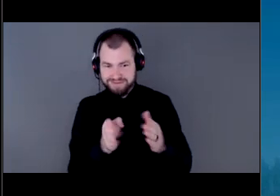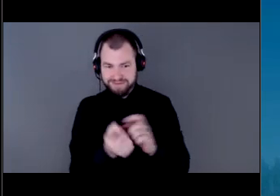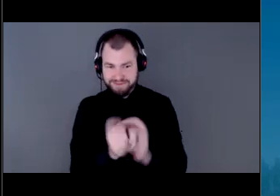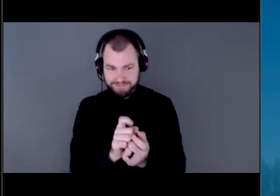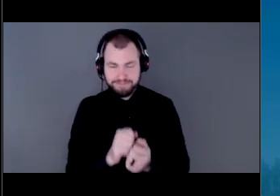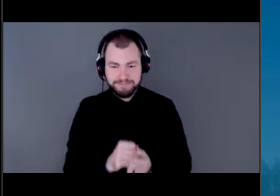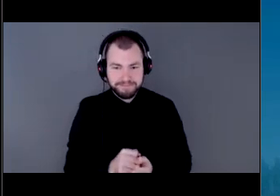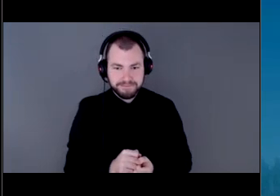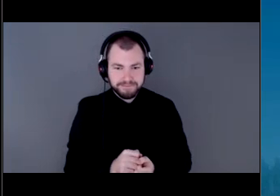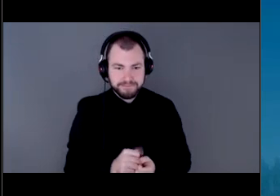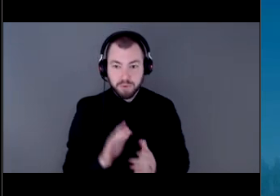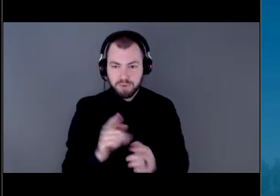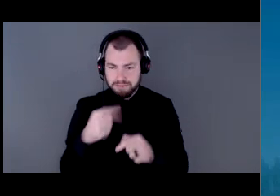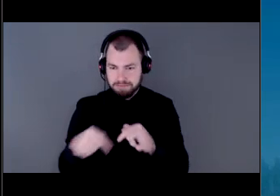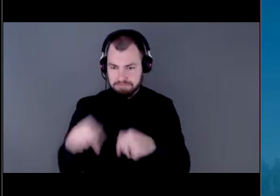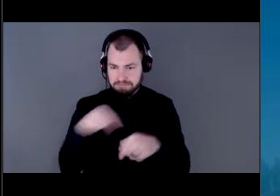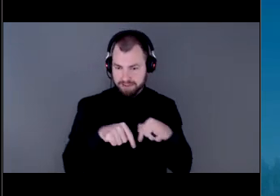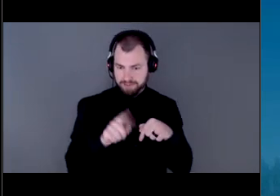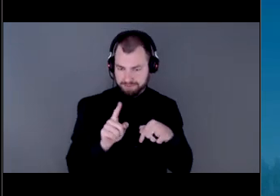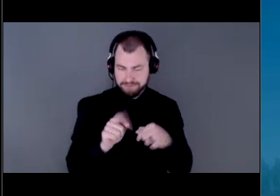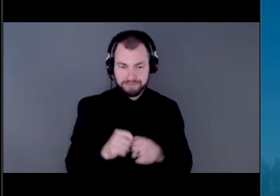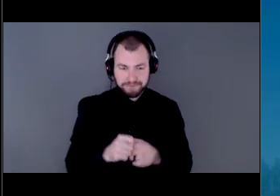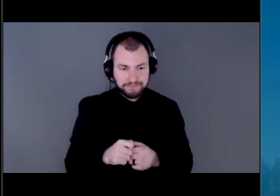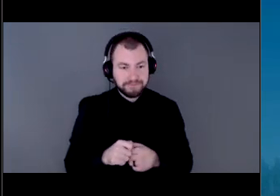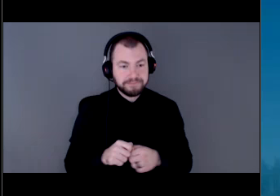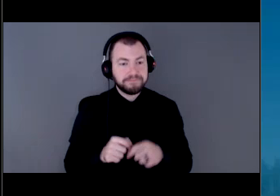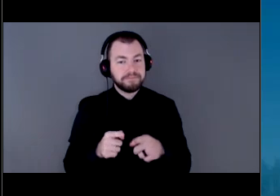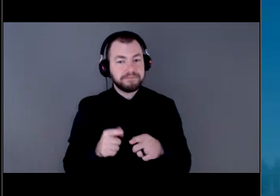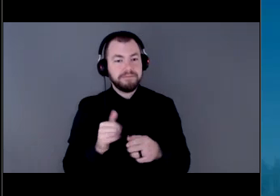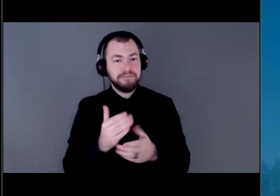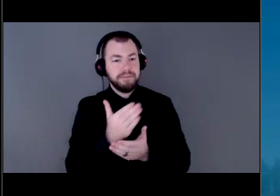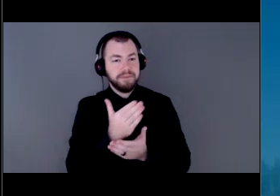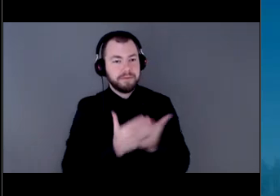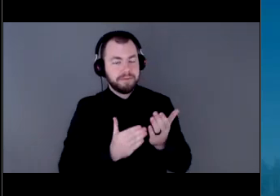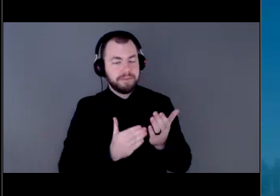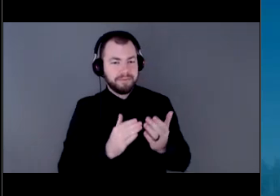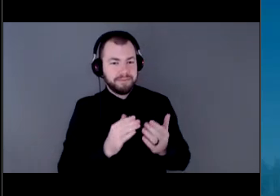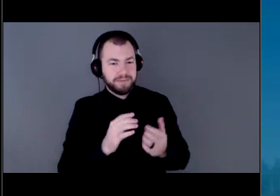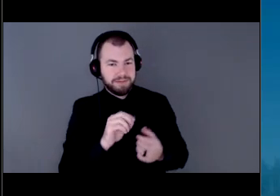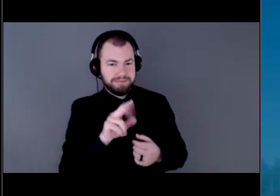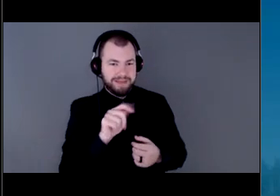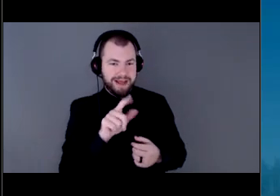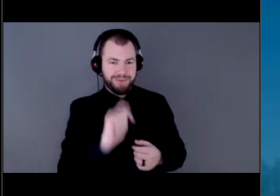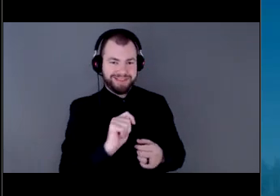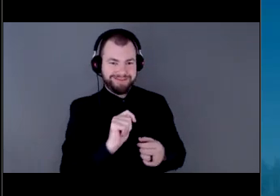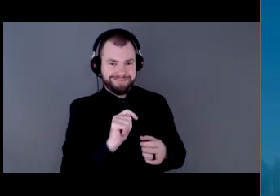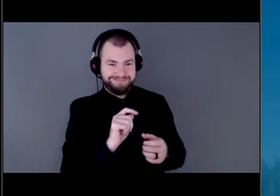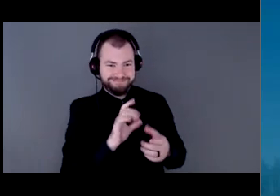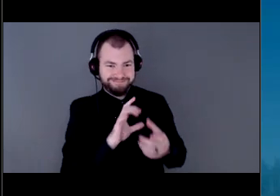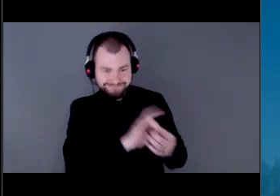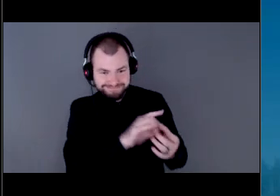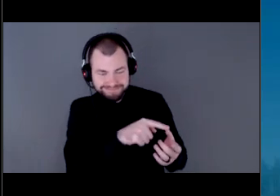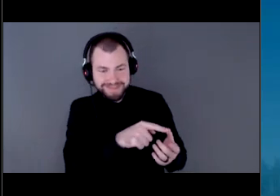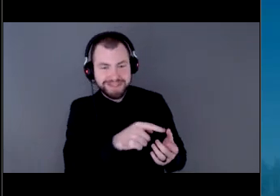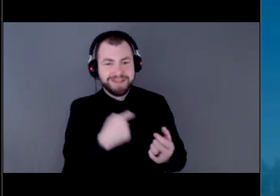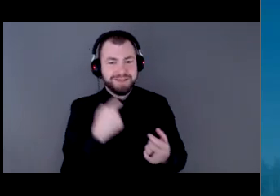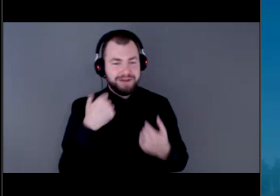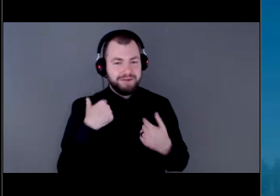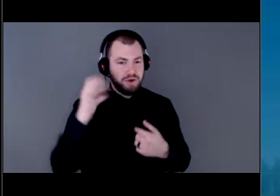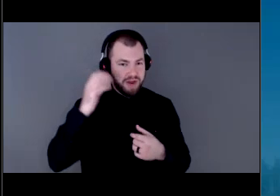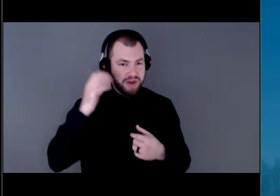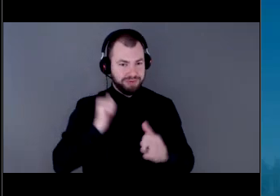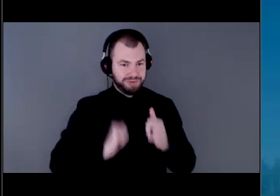if you don't mind going back. So here are some of the outlets that we've been tapping into. We just had a great radio show at the end of September. You can